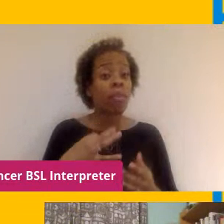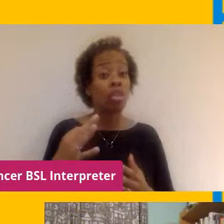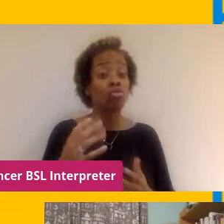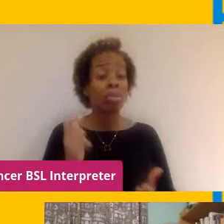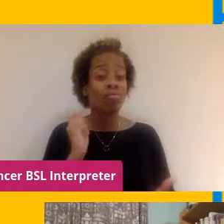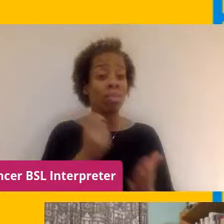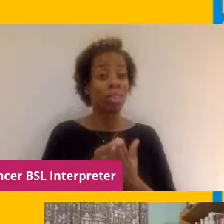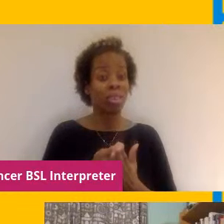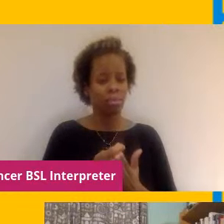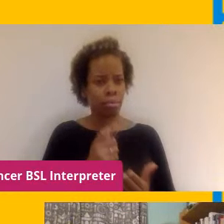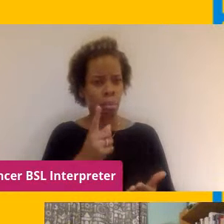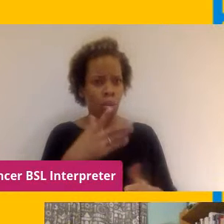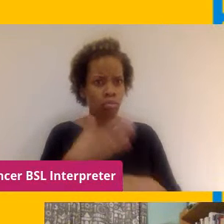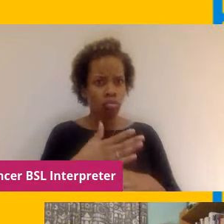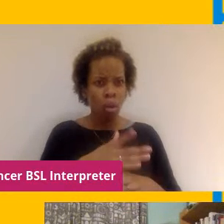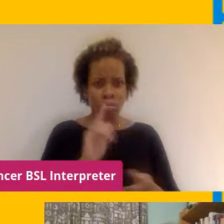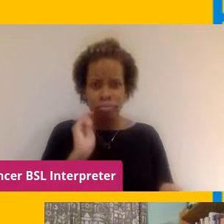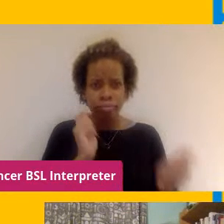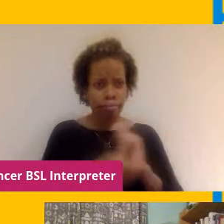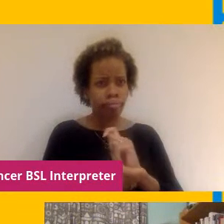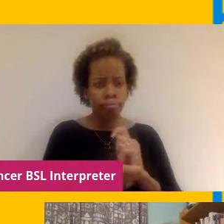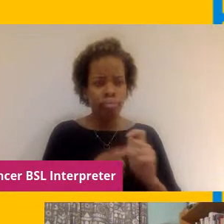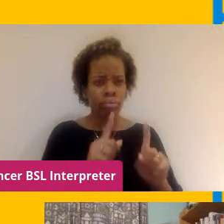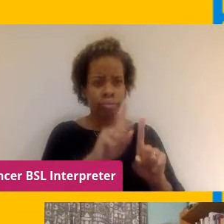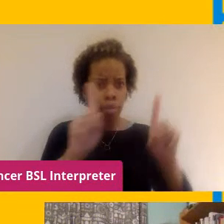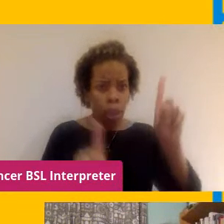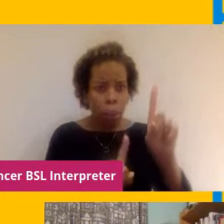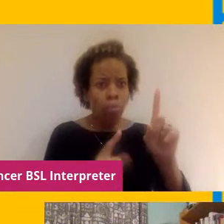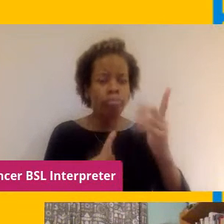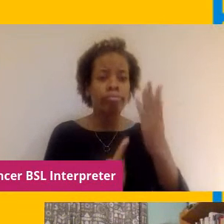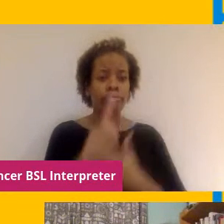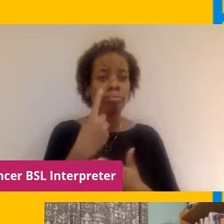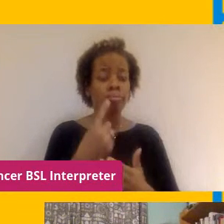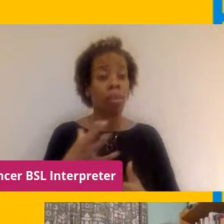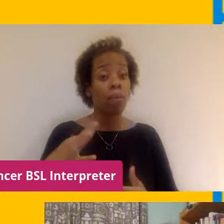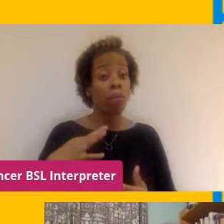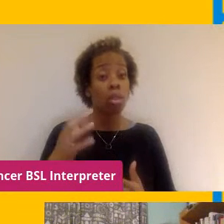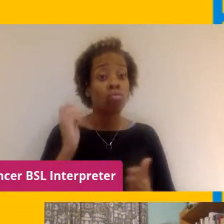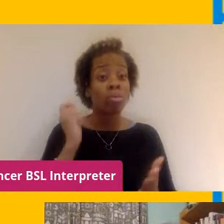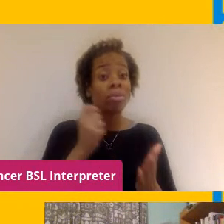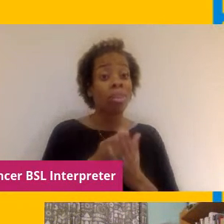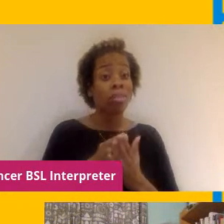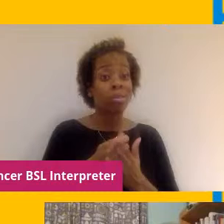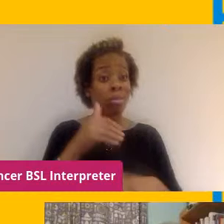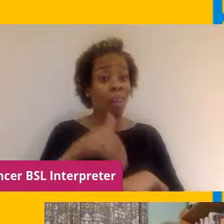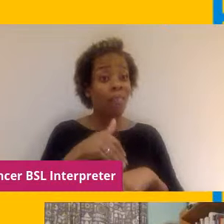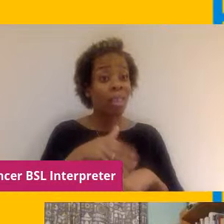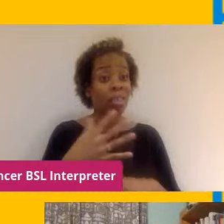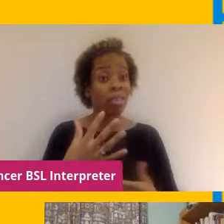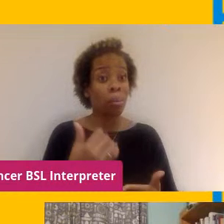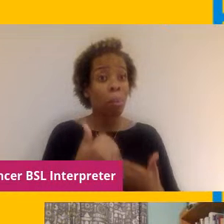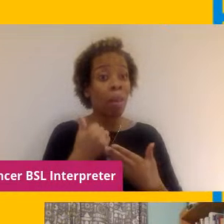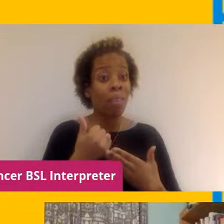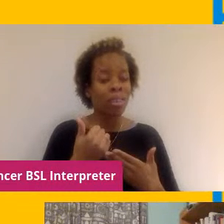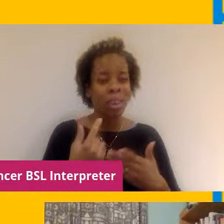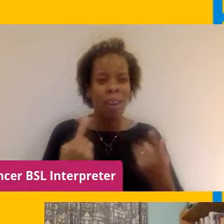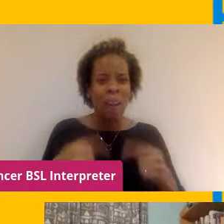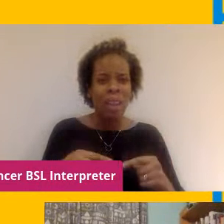changing dramatically, and which include demotions. Voluntary redundancy impacts on the benefits available. And so what